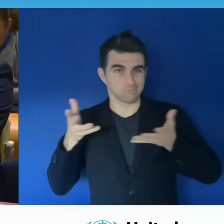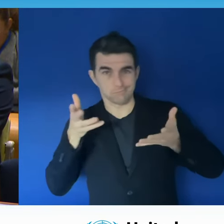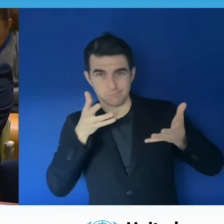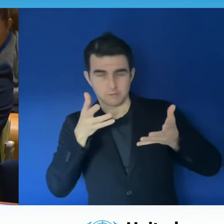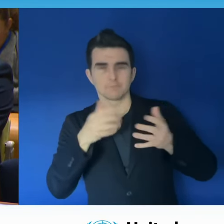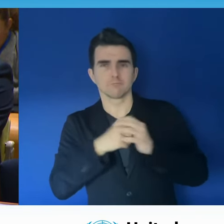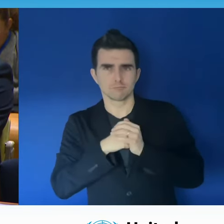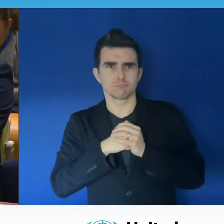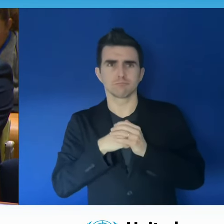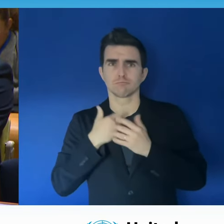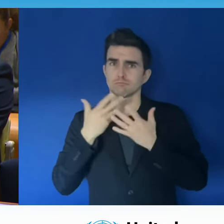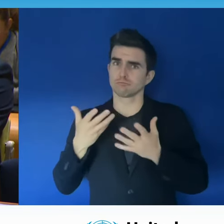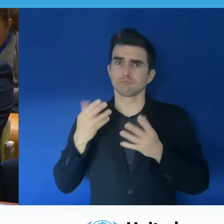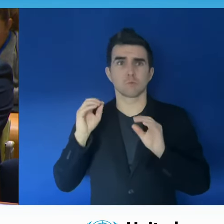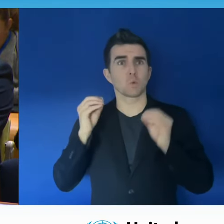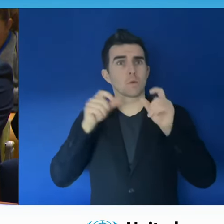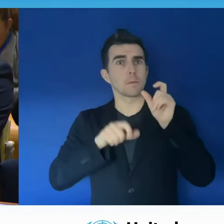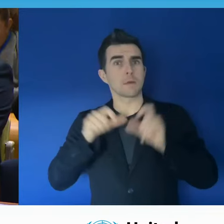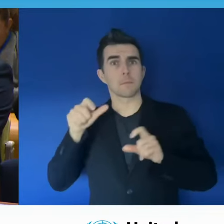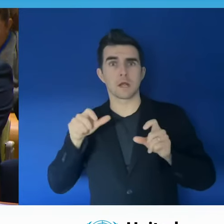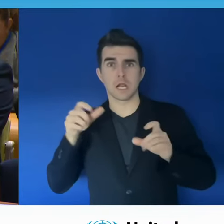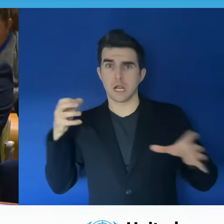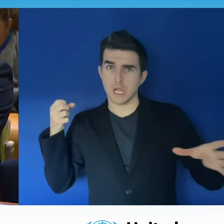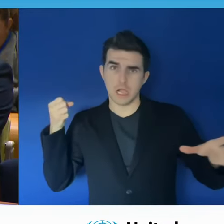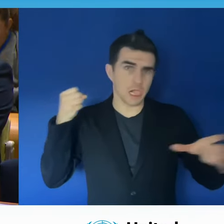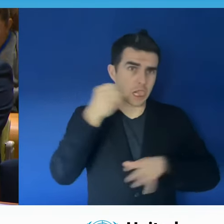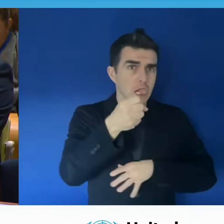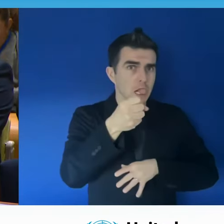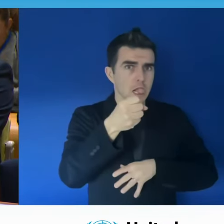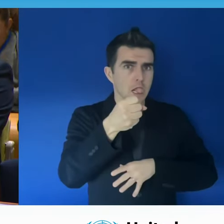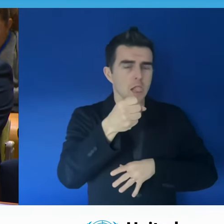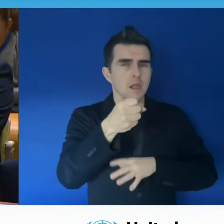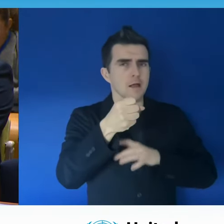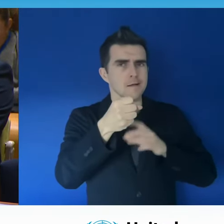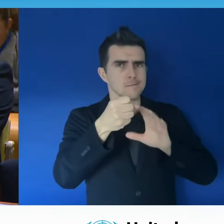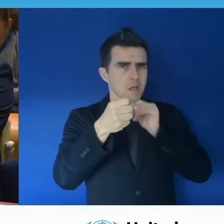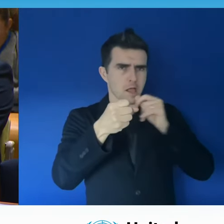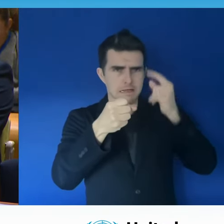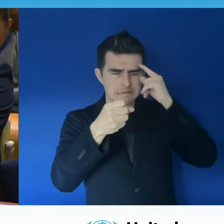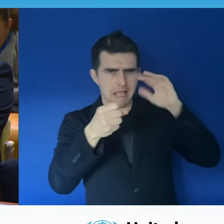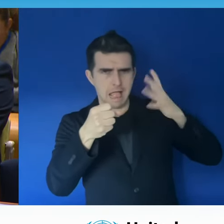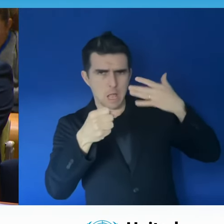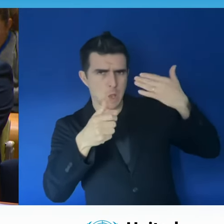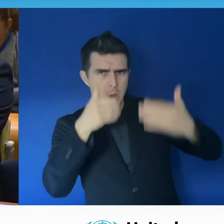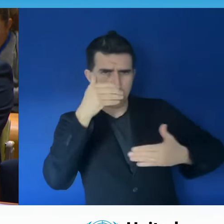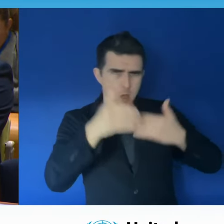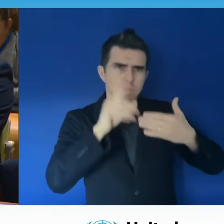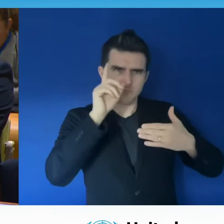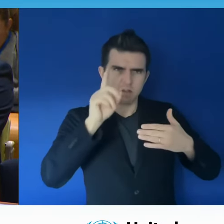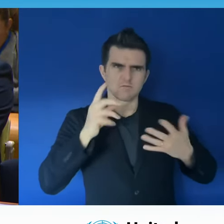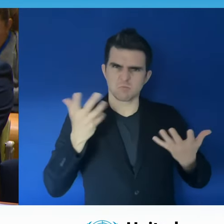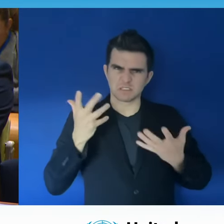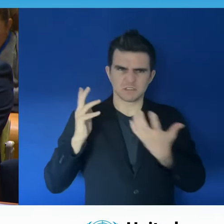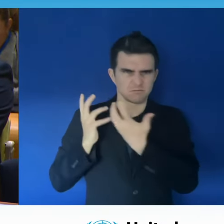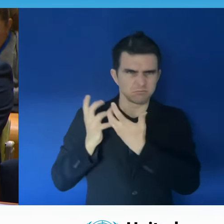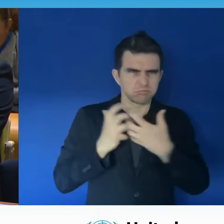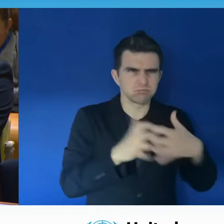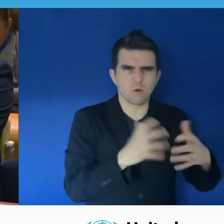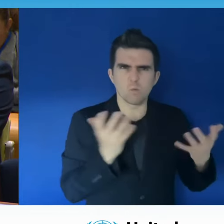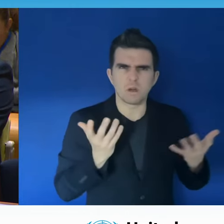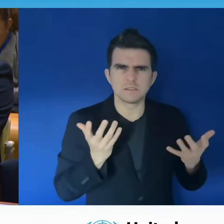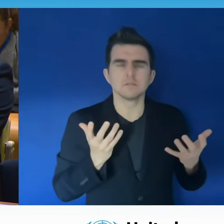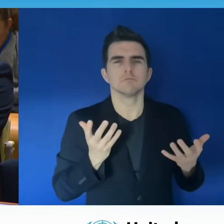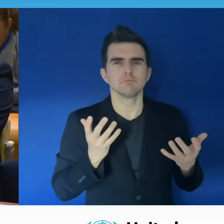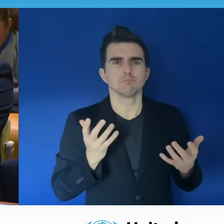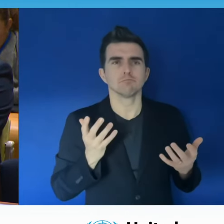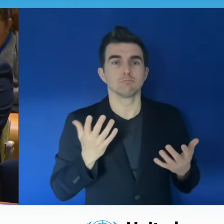that innovative perspective, we have to look at the question. We're if we simply do something